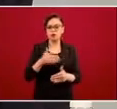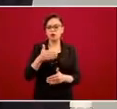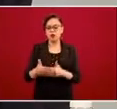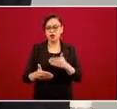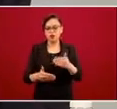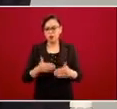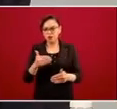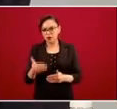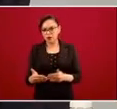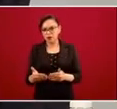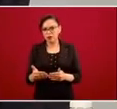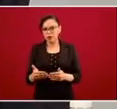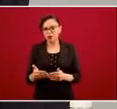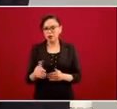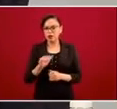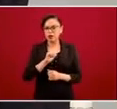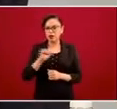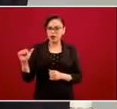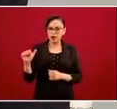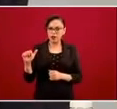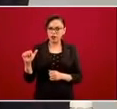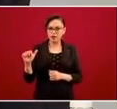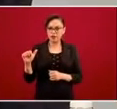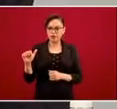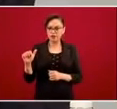guidelines, the